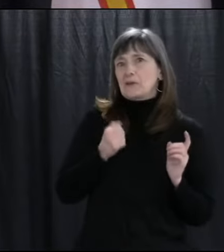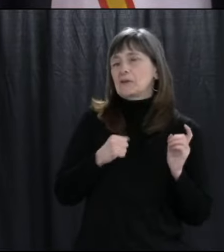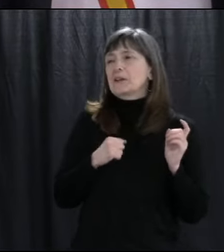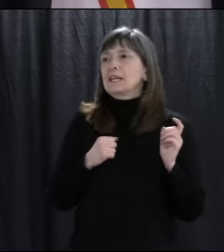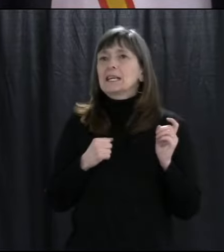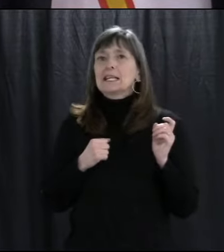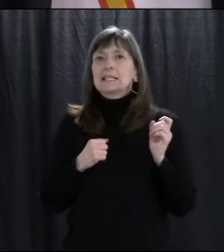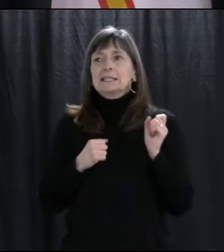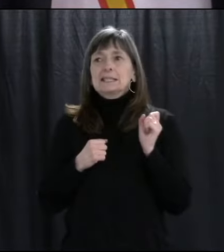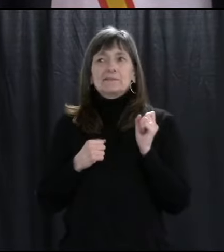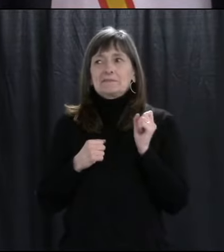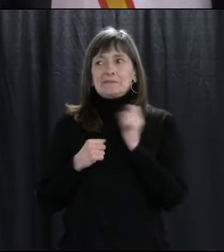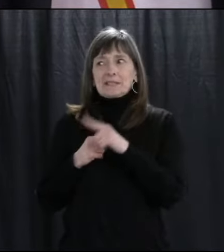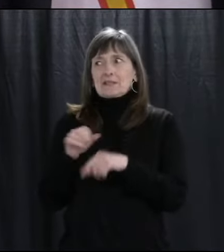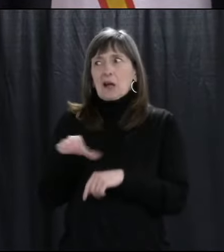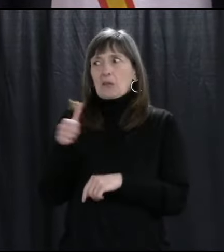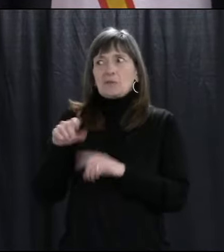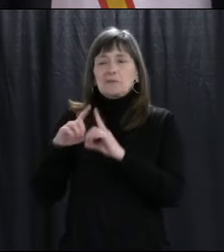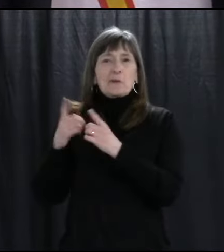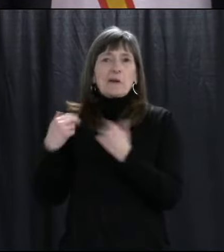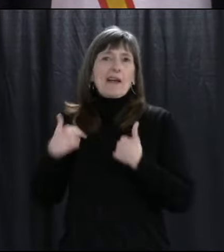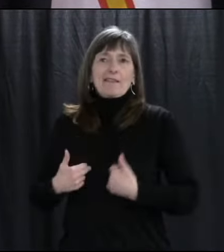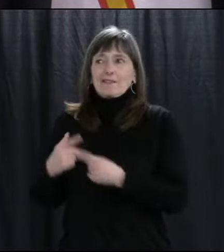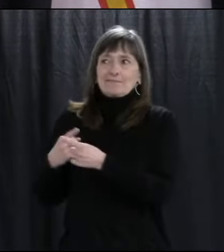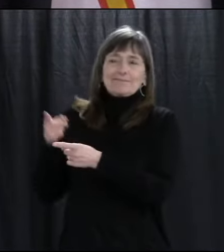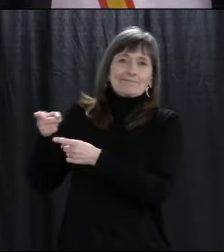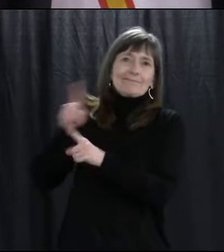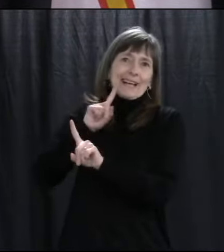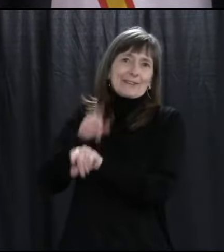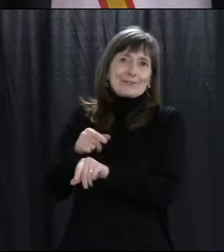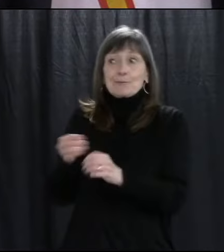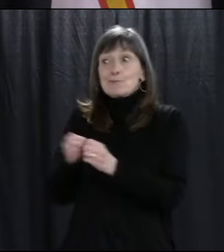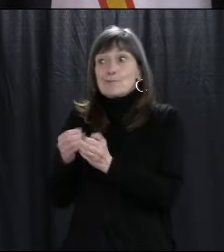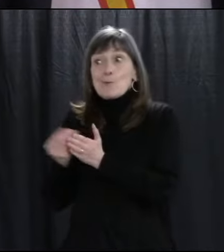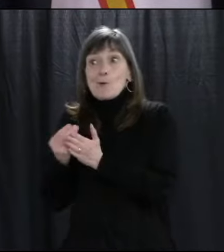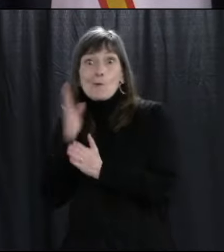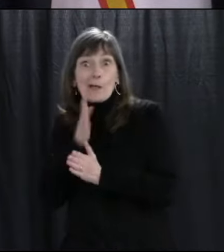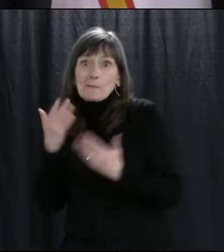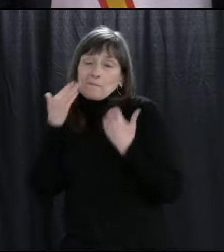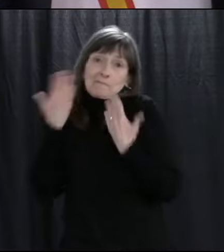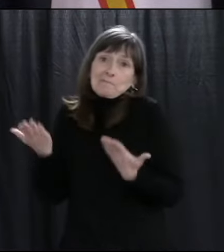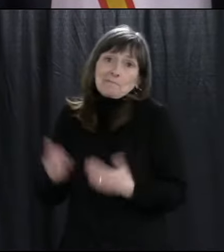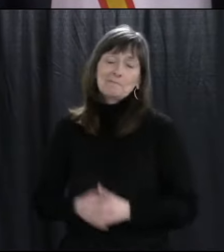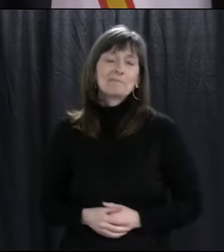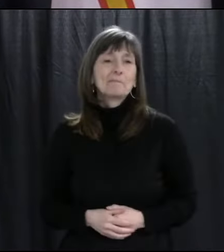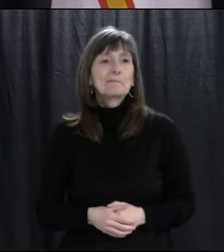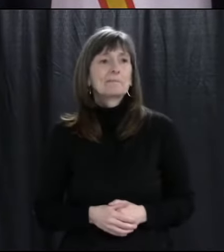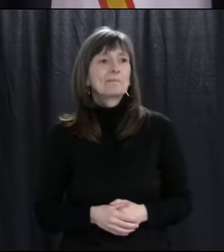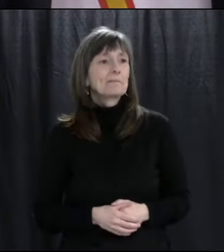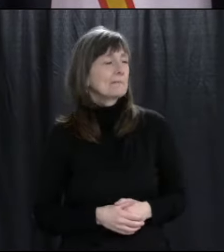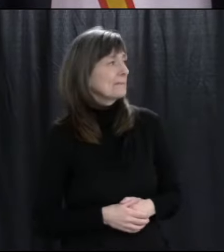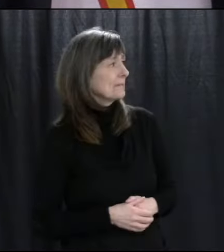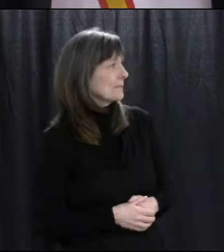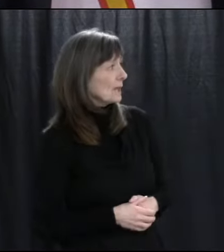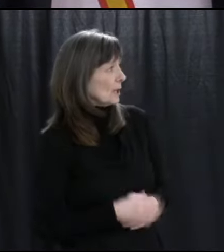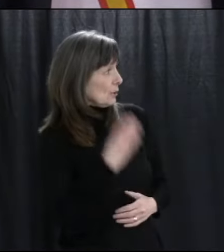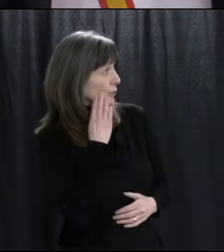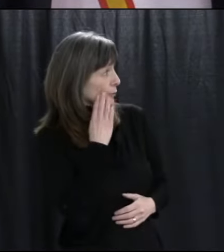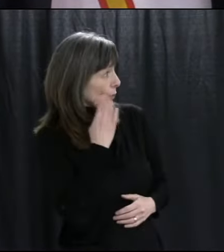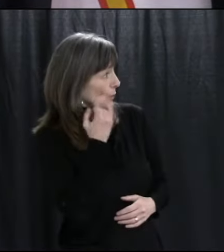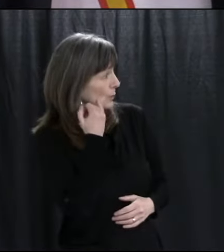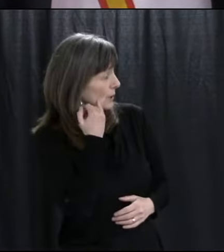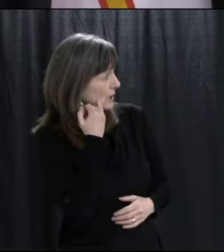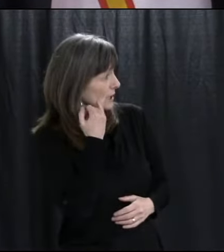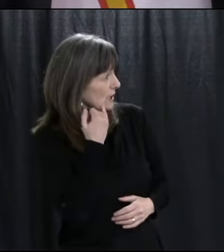to someone else within the Department of Health for that, to answer that question. So, can you say if they are trying